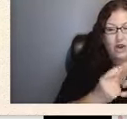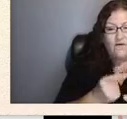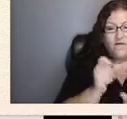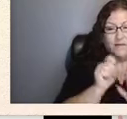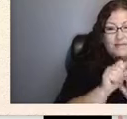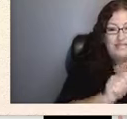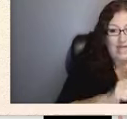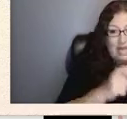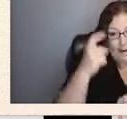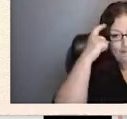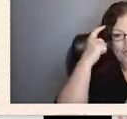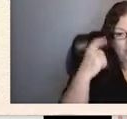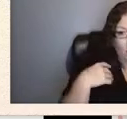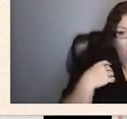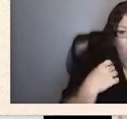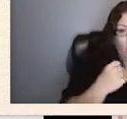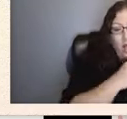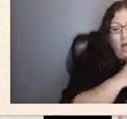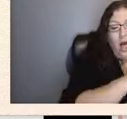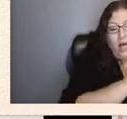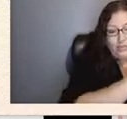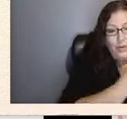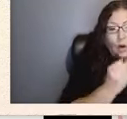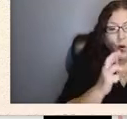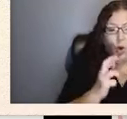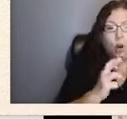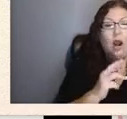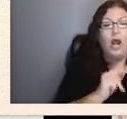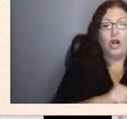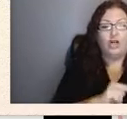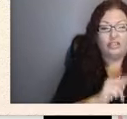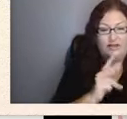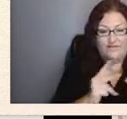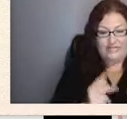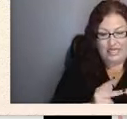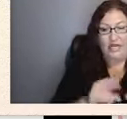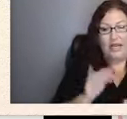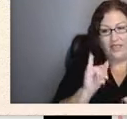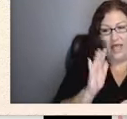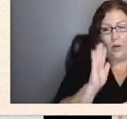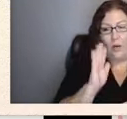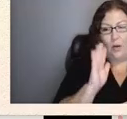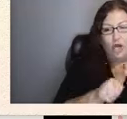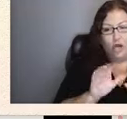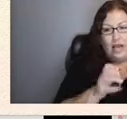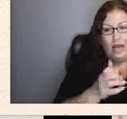hospital or a skilled nursing facility would all fall under category 3.